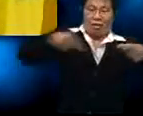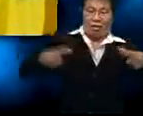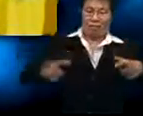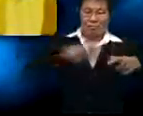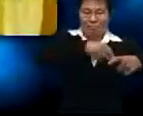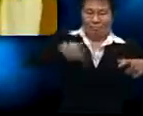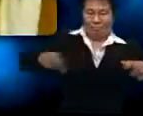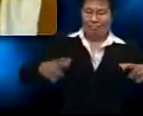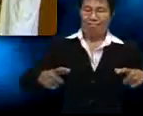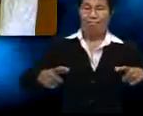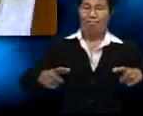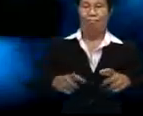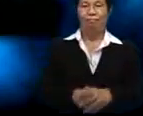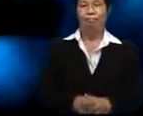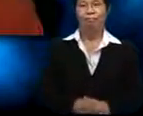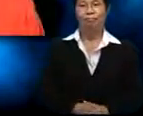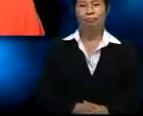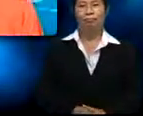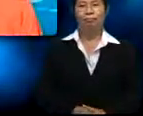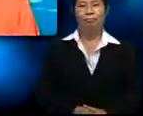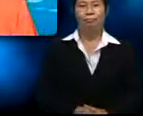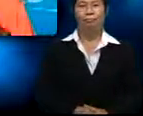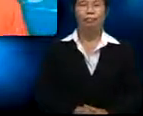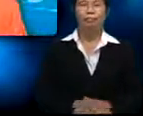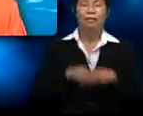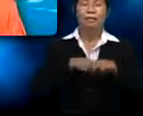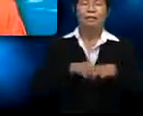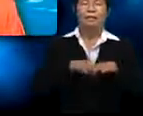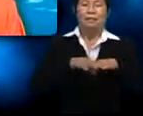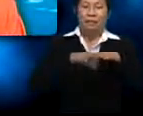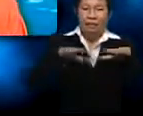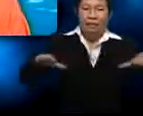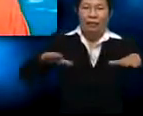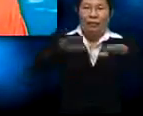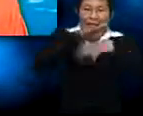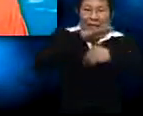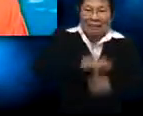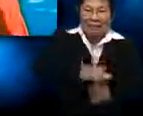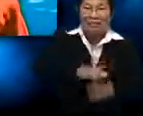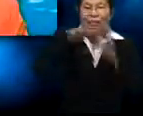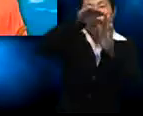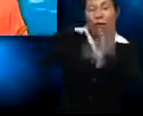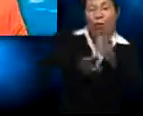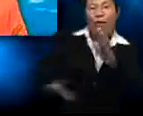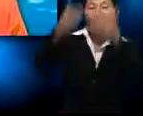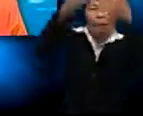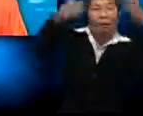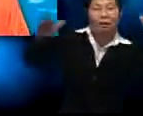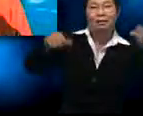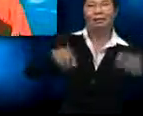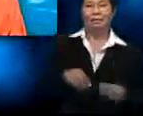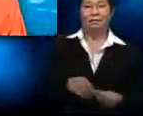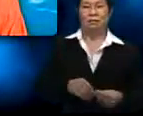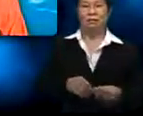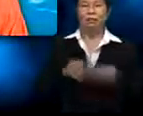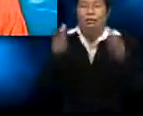diameter. Okay. Surface tension is the tendency of liquids to reduce their exposed surface